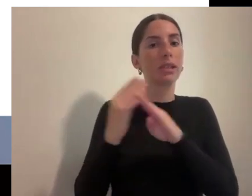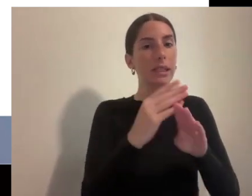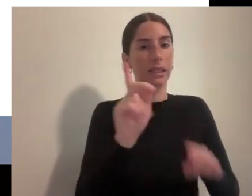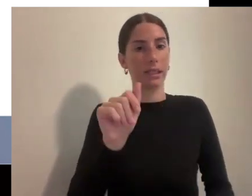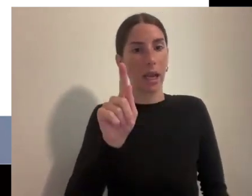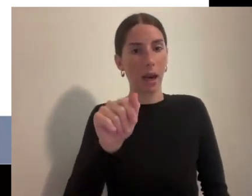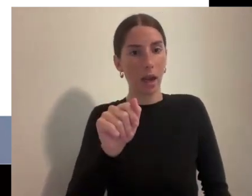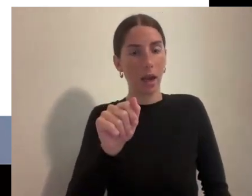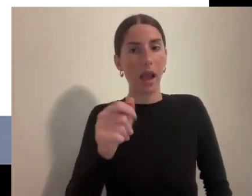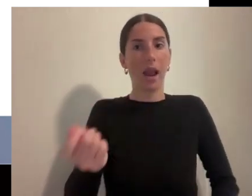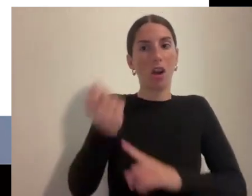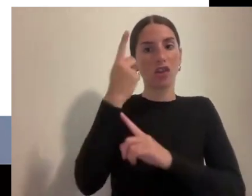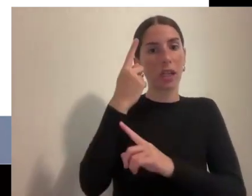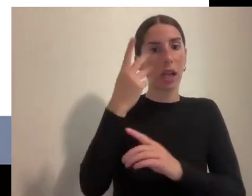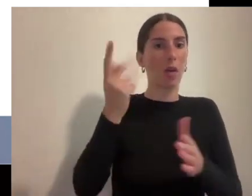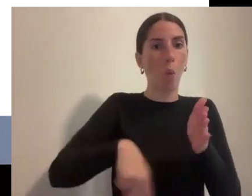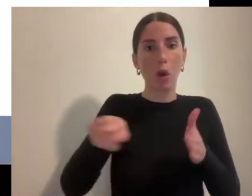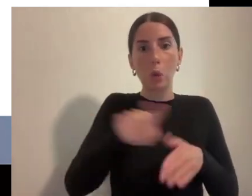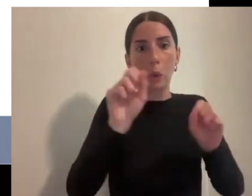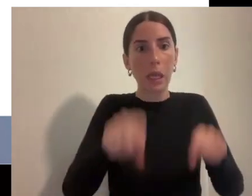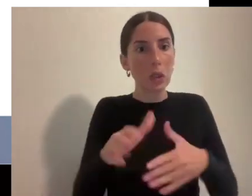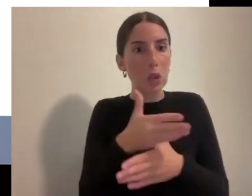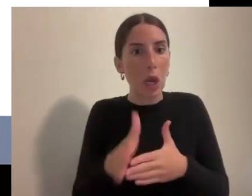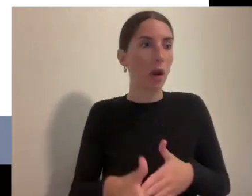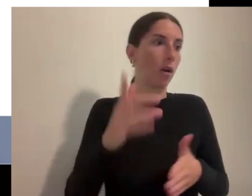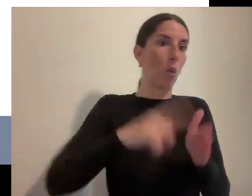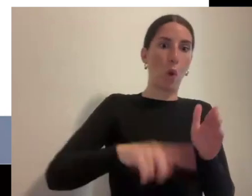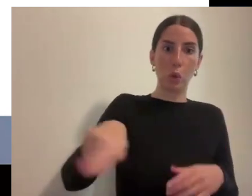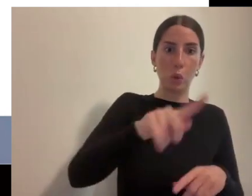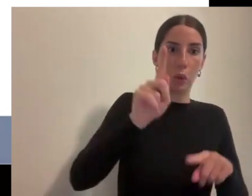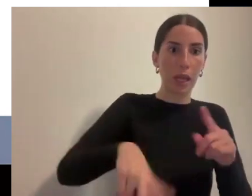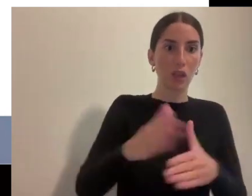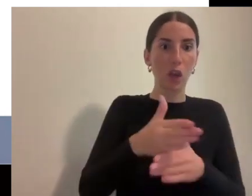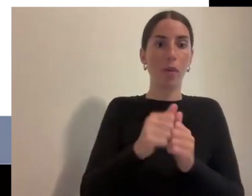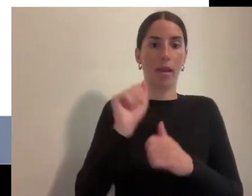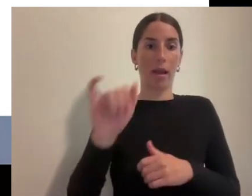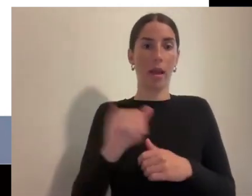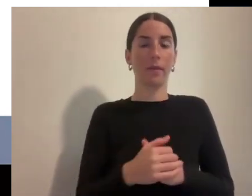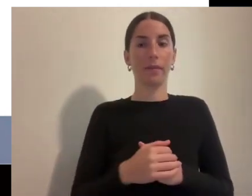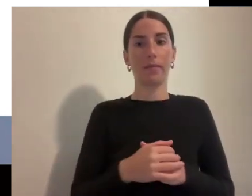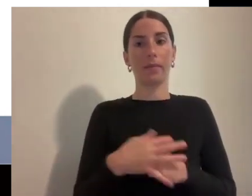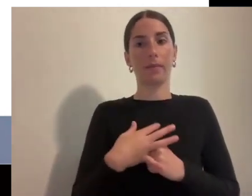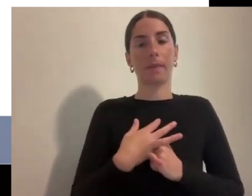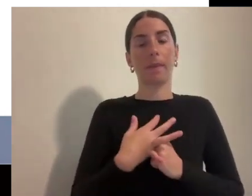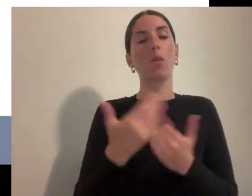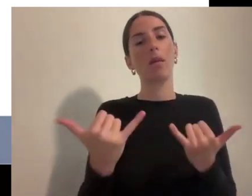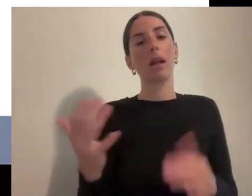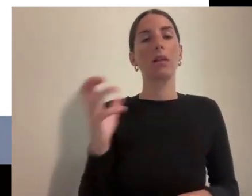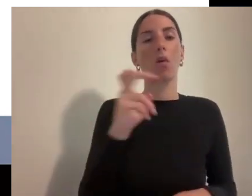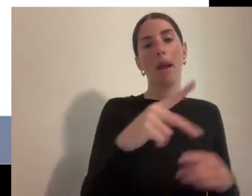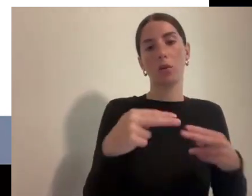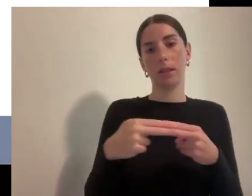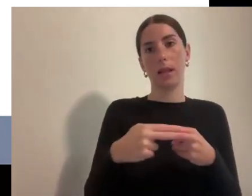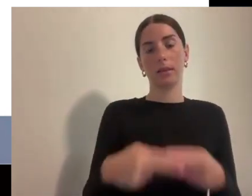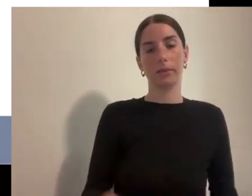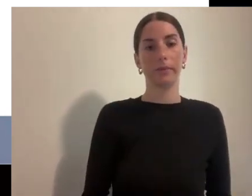and understanding what you can share and what you shouldn't be sharing with AI. So let's get back to our slides.